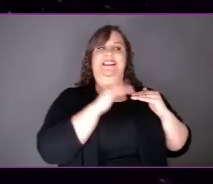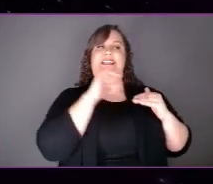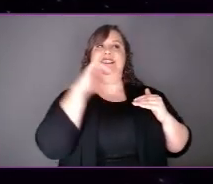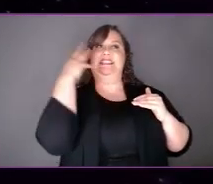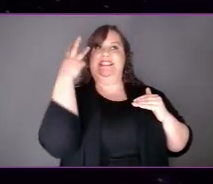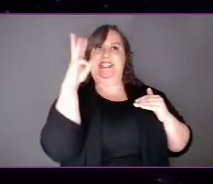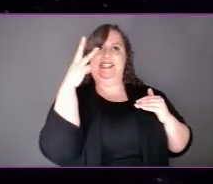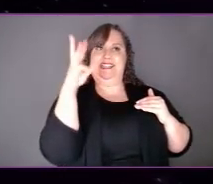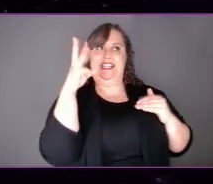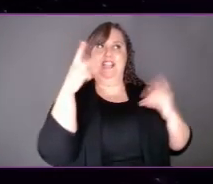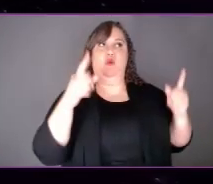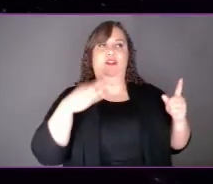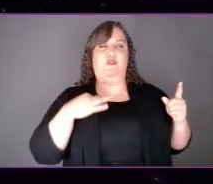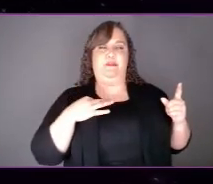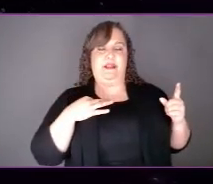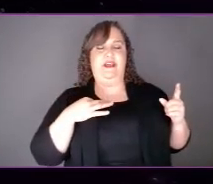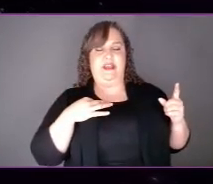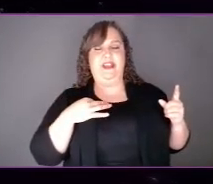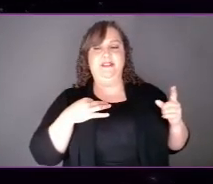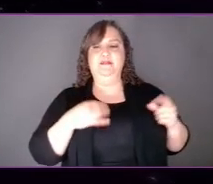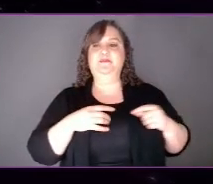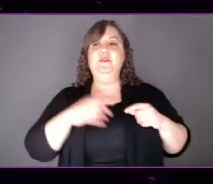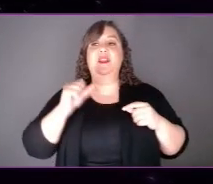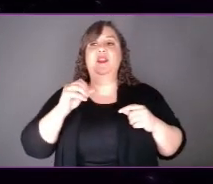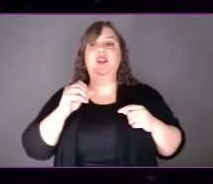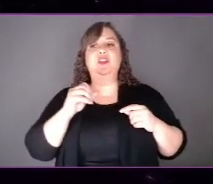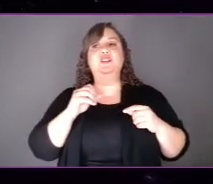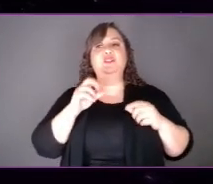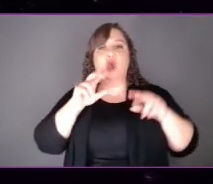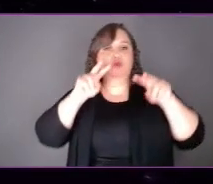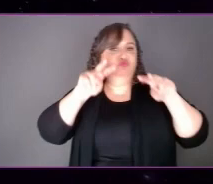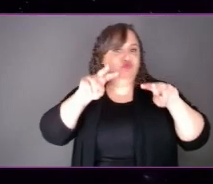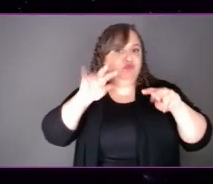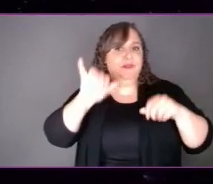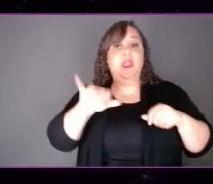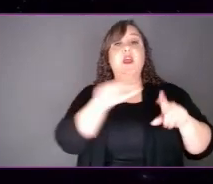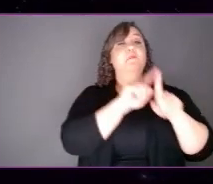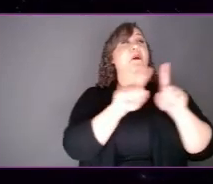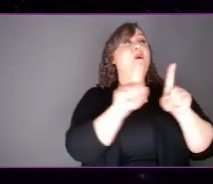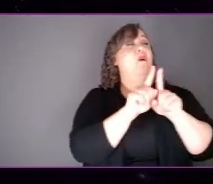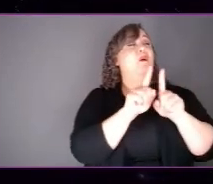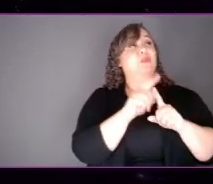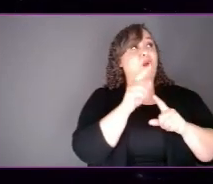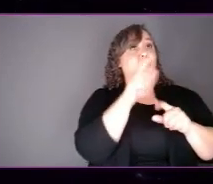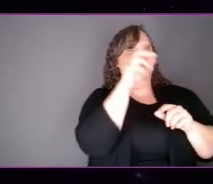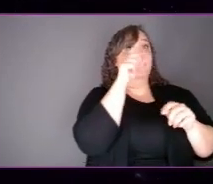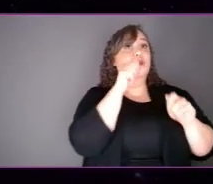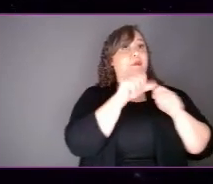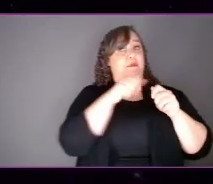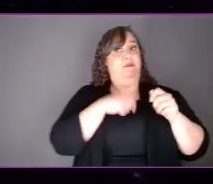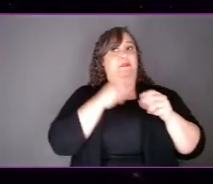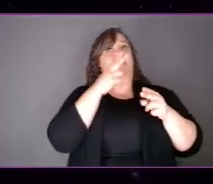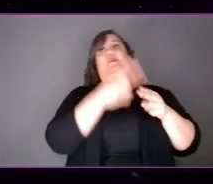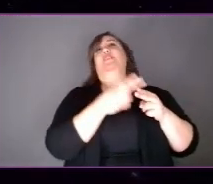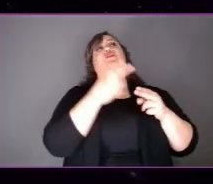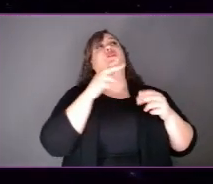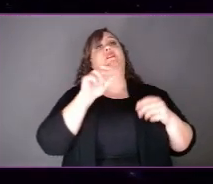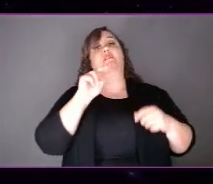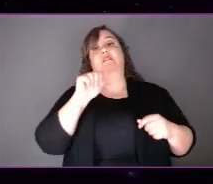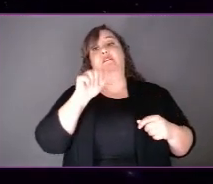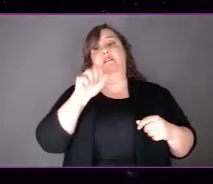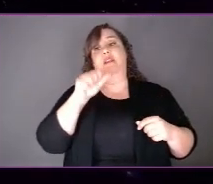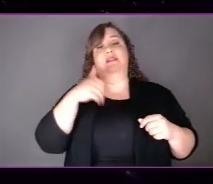time of your application. So keep an eye out there. But like I said, NASA does offer some other activities and